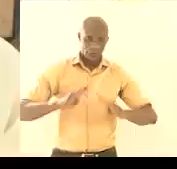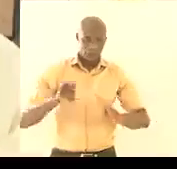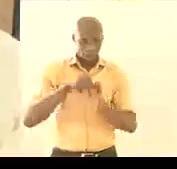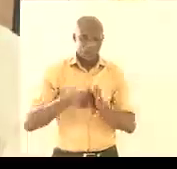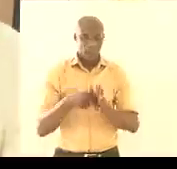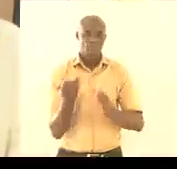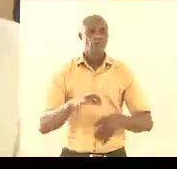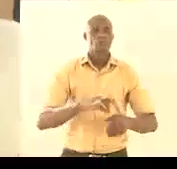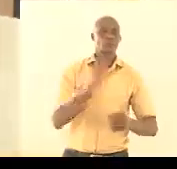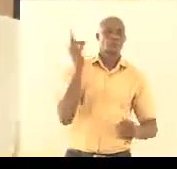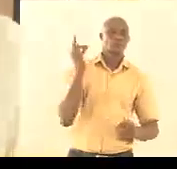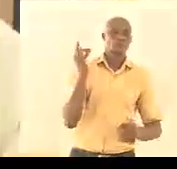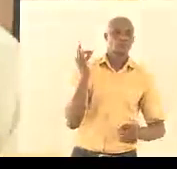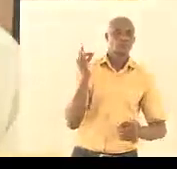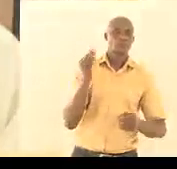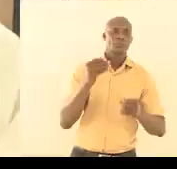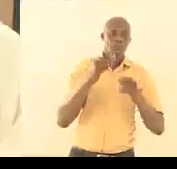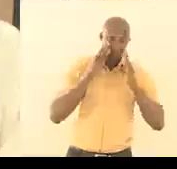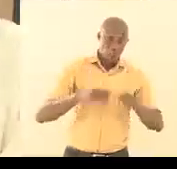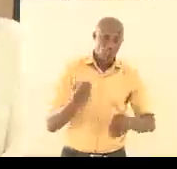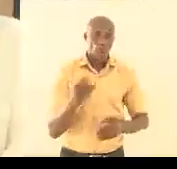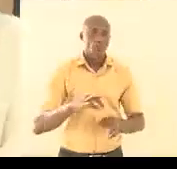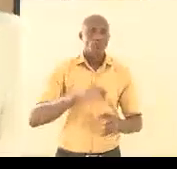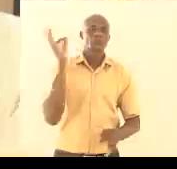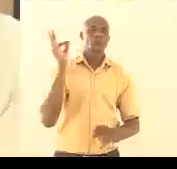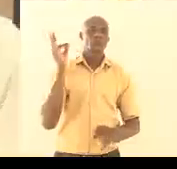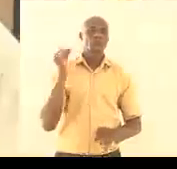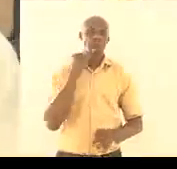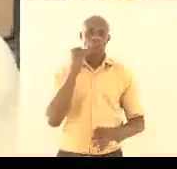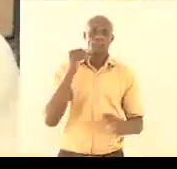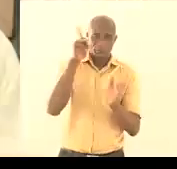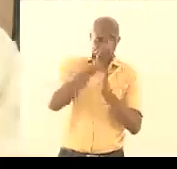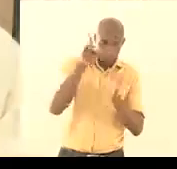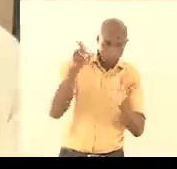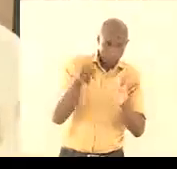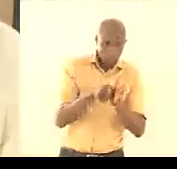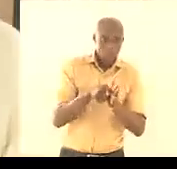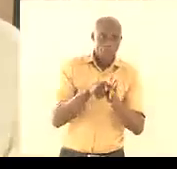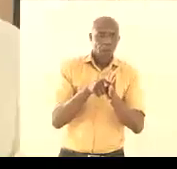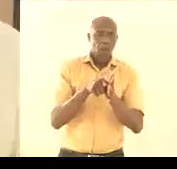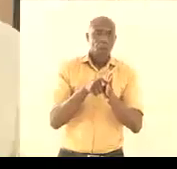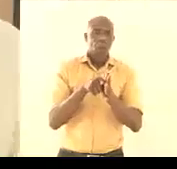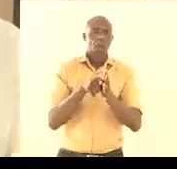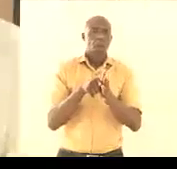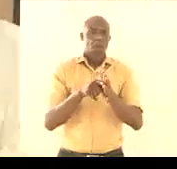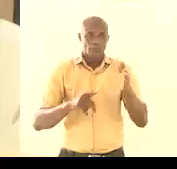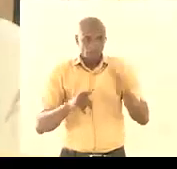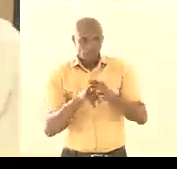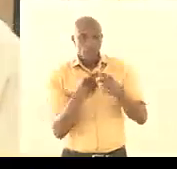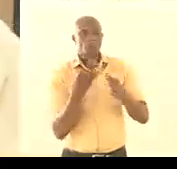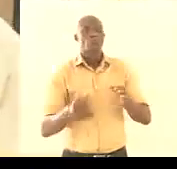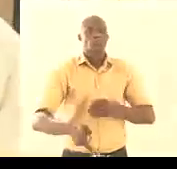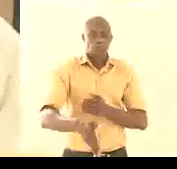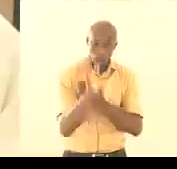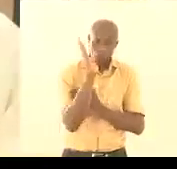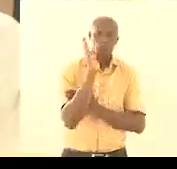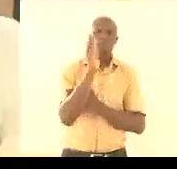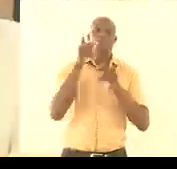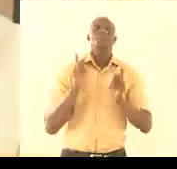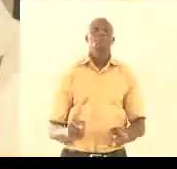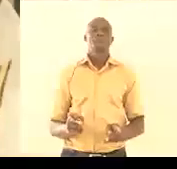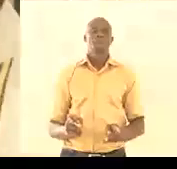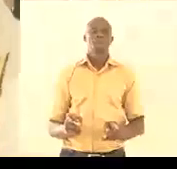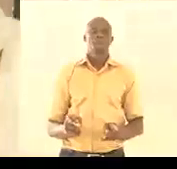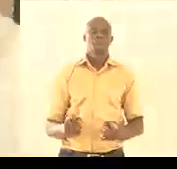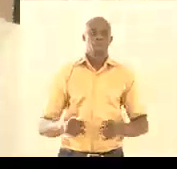calmness of soul, mellowness of spirit is a principal feature of a godly